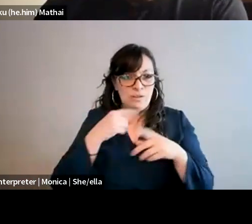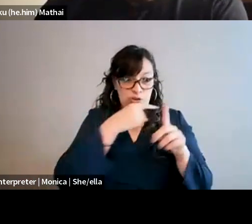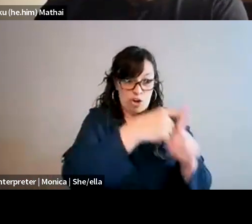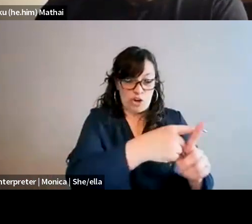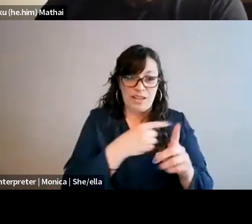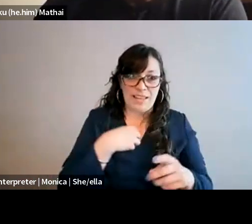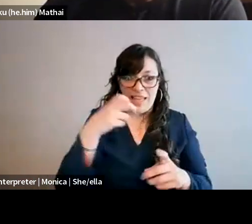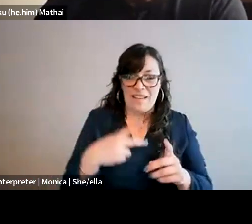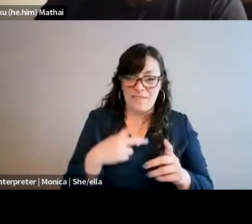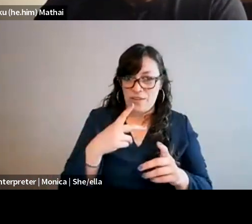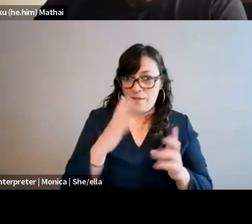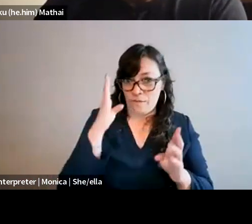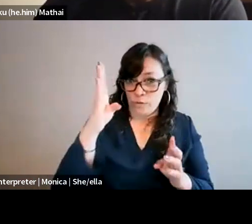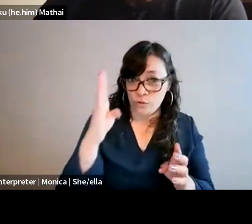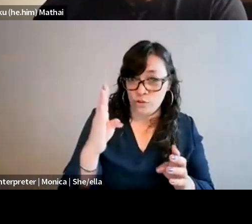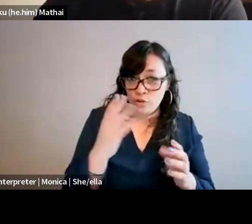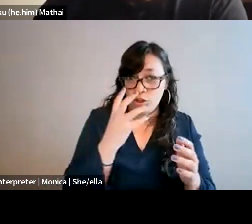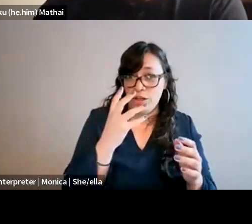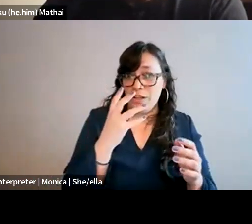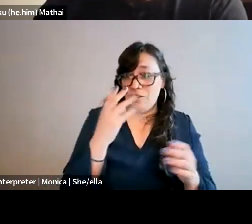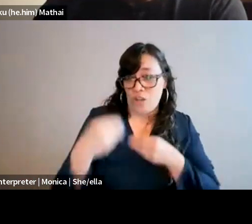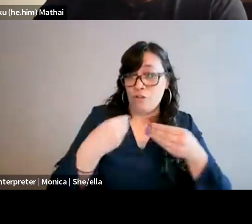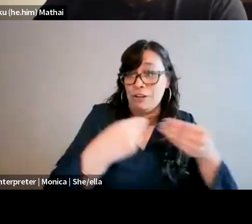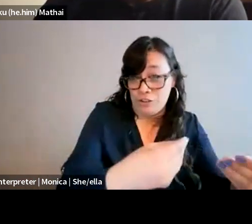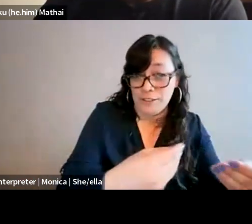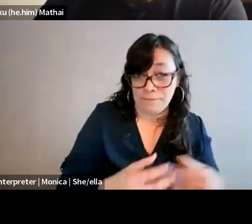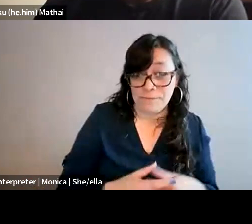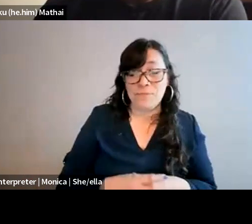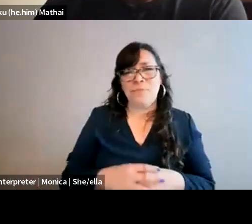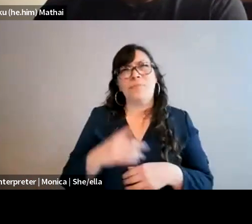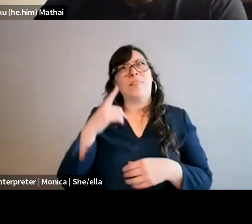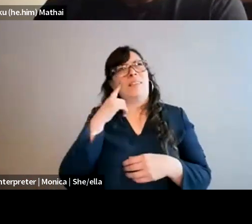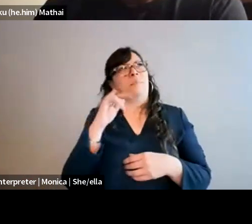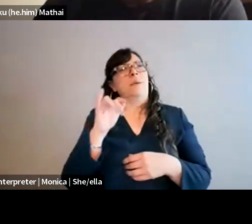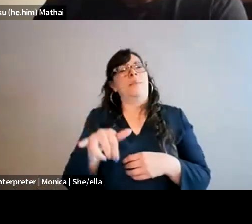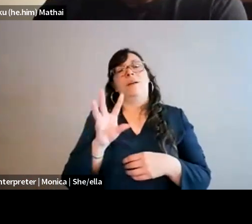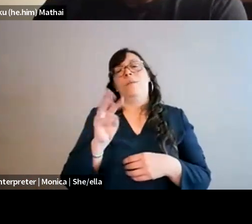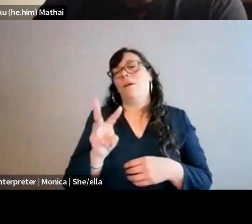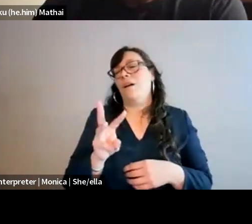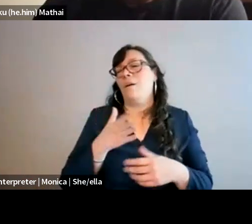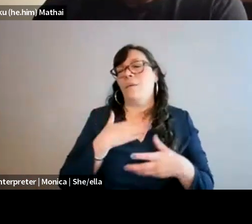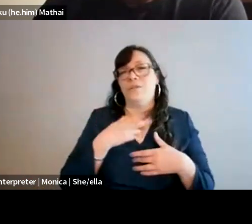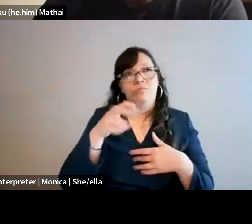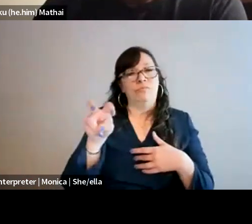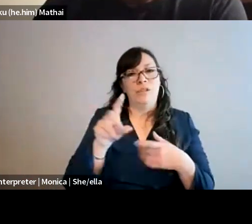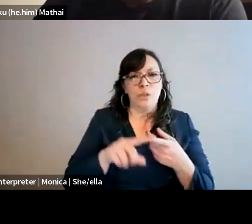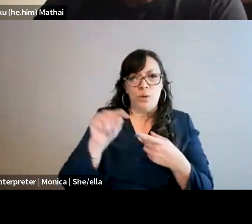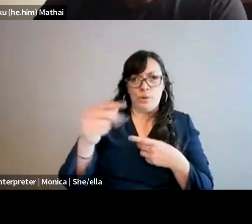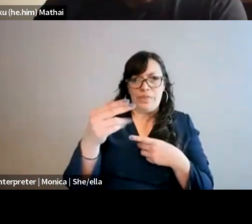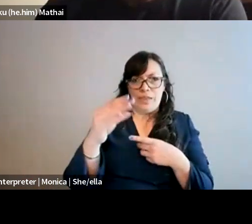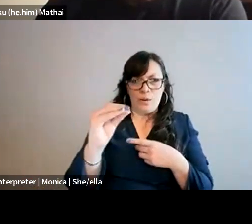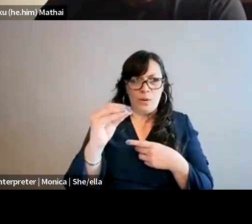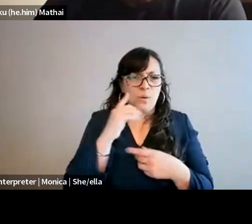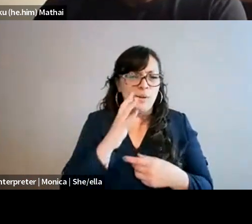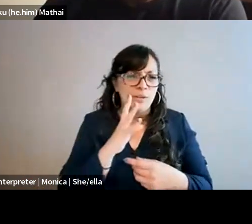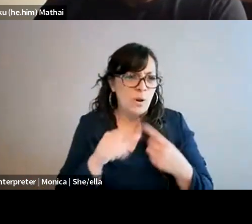future generations. And so just thinking about that, I want to transition to Theo and just